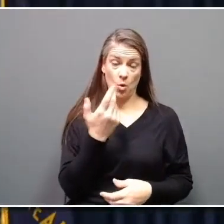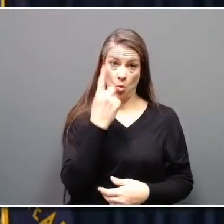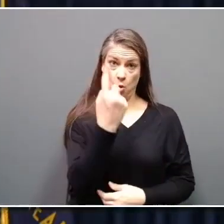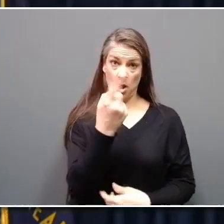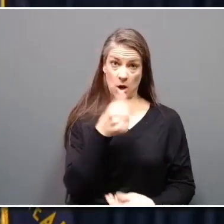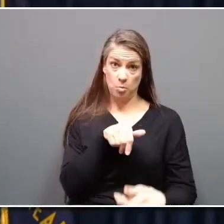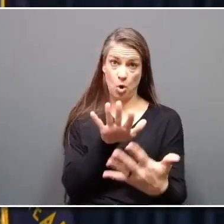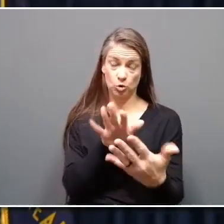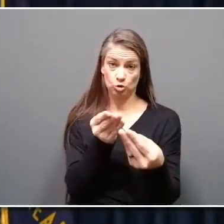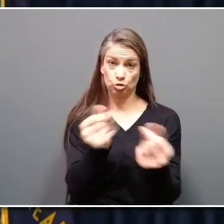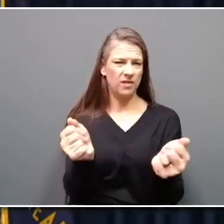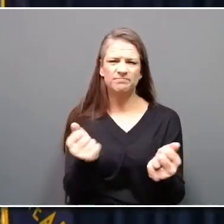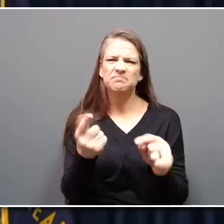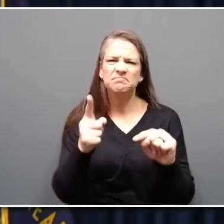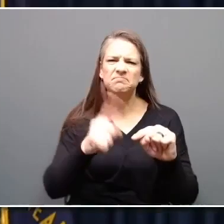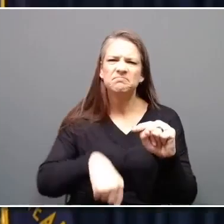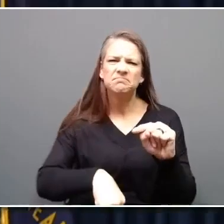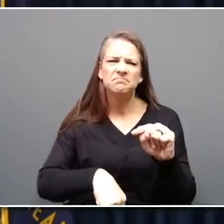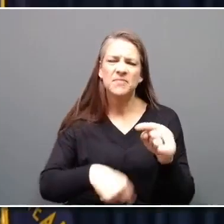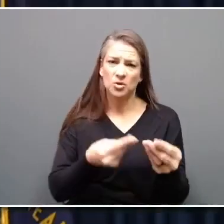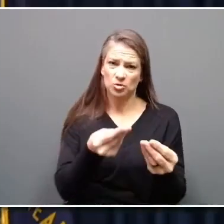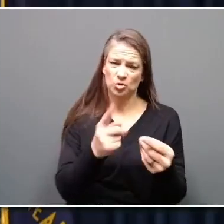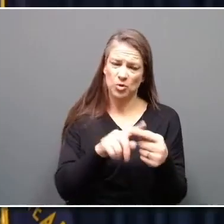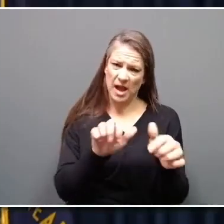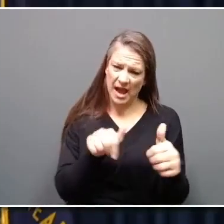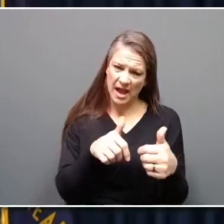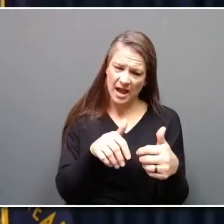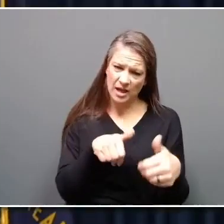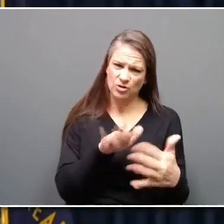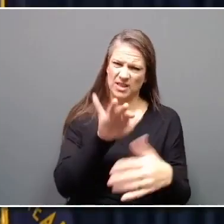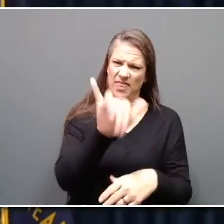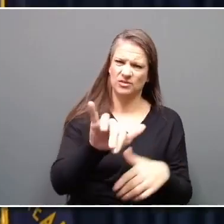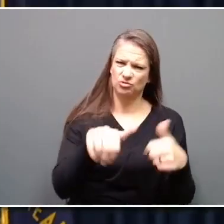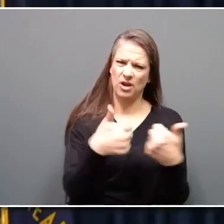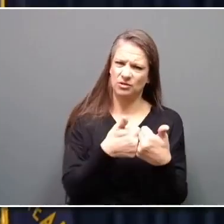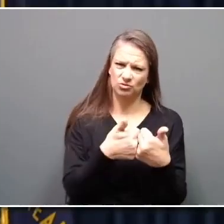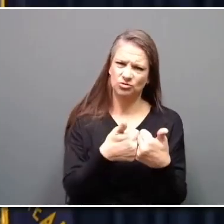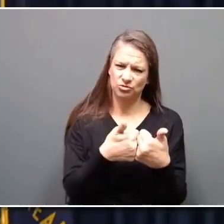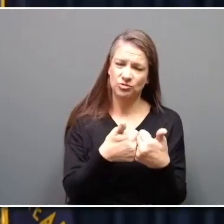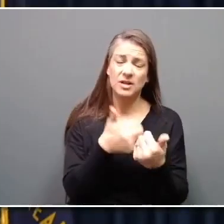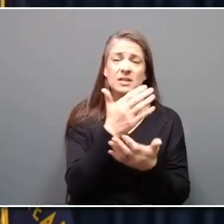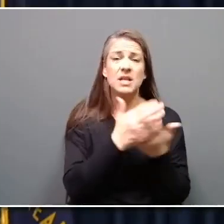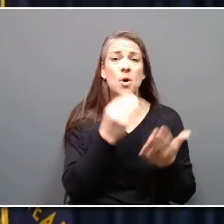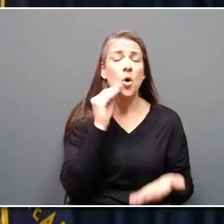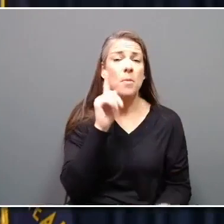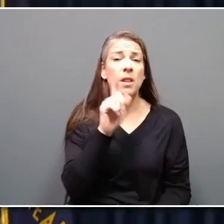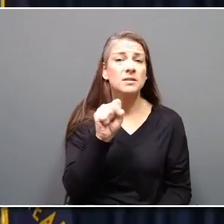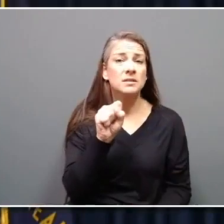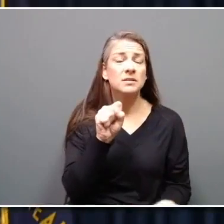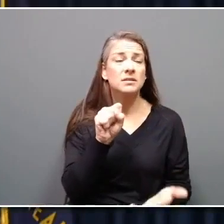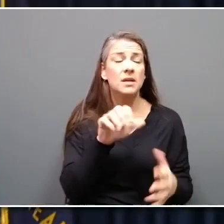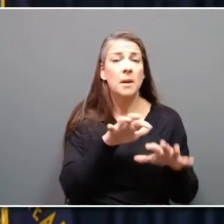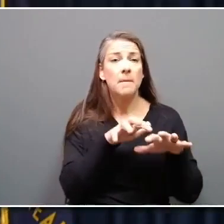solving or addressing the challenge. Now, where parts of the homeless population are violent, then